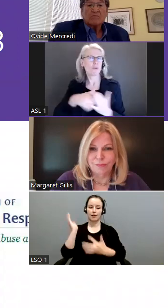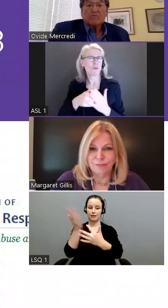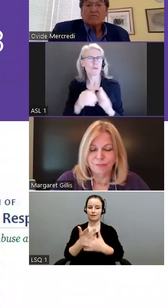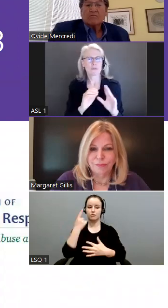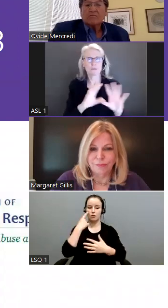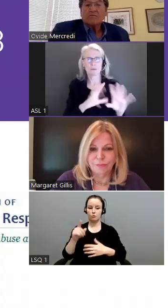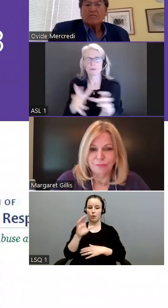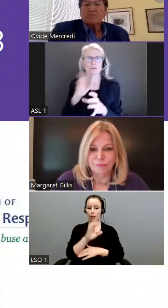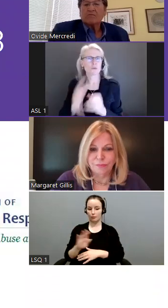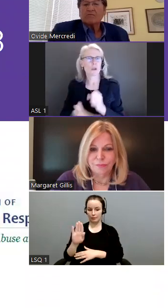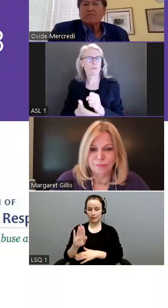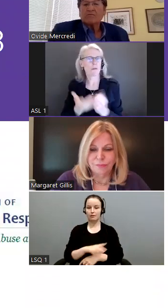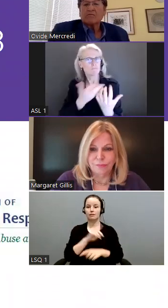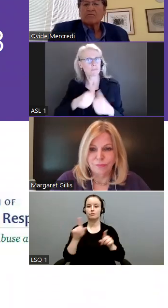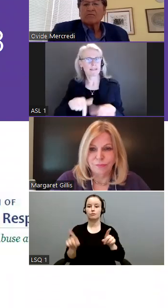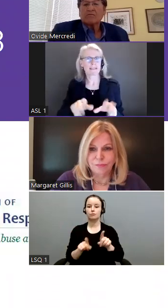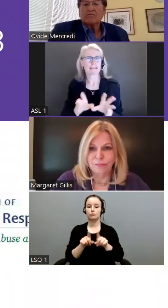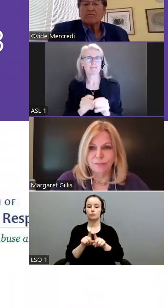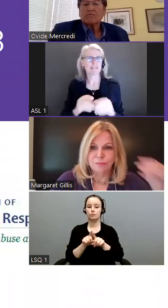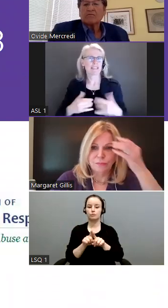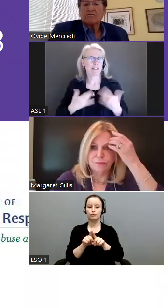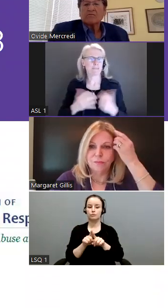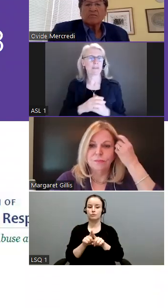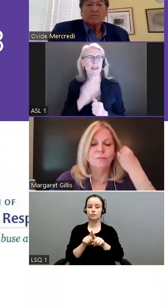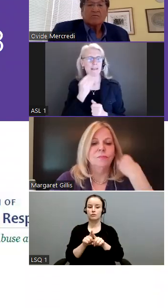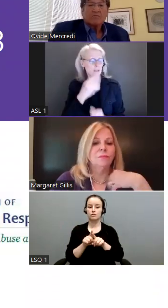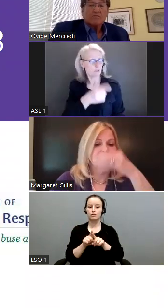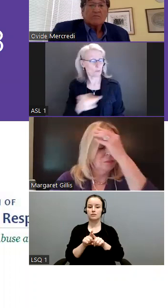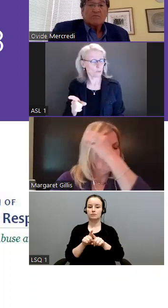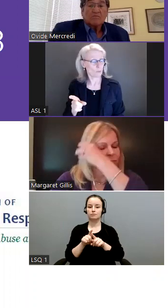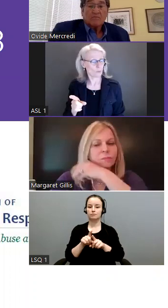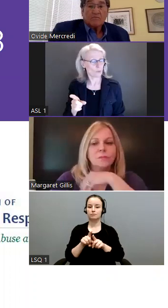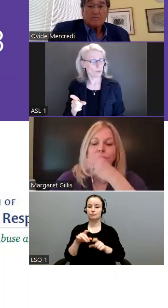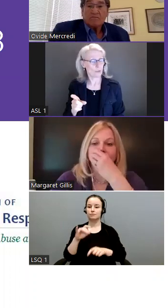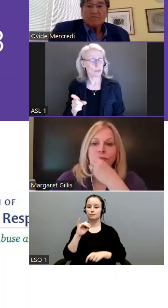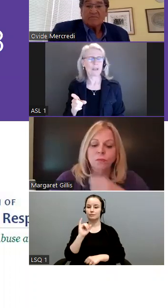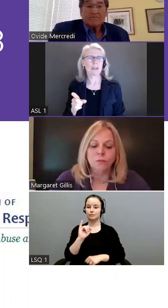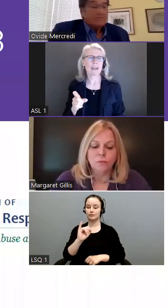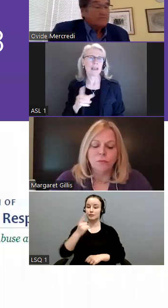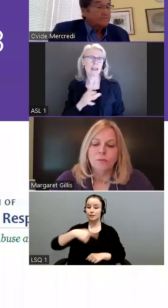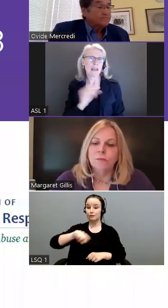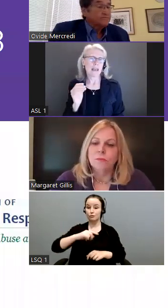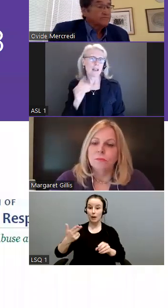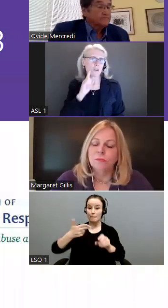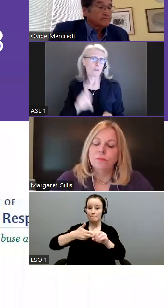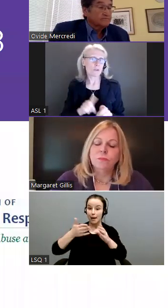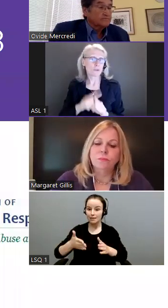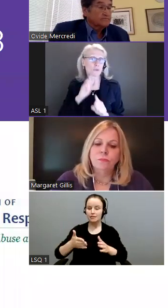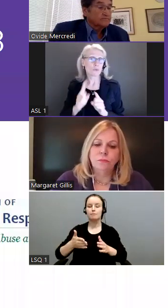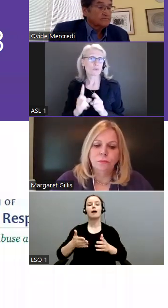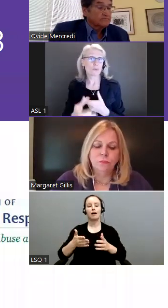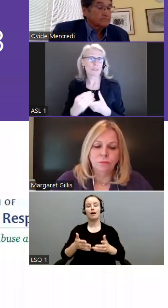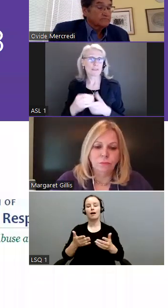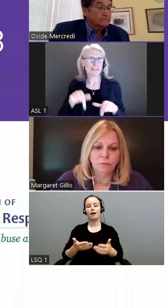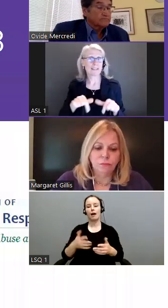today, and also for you as participants taking the time out of your busy schedules to participate in this dialogue that we're having